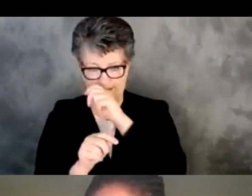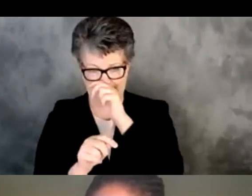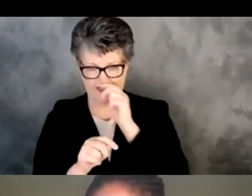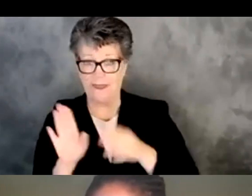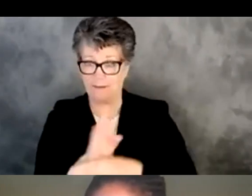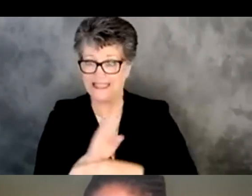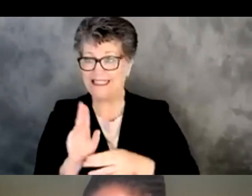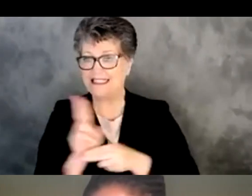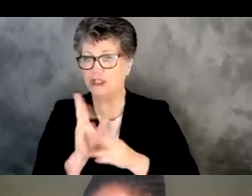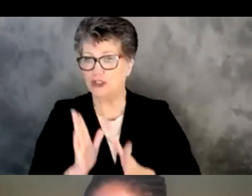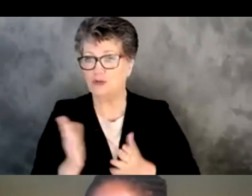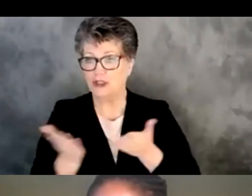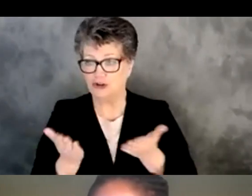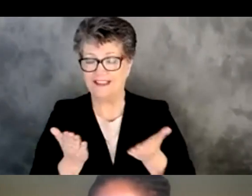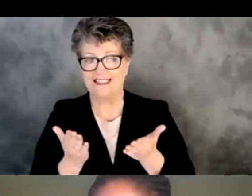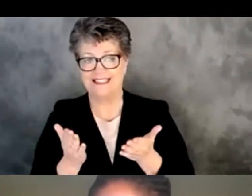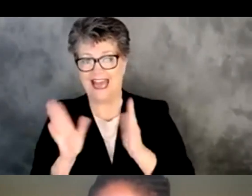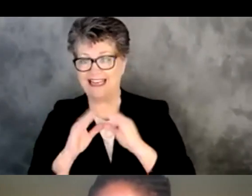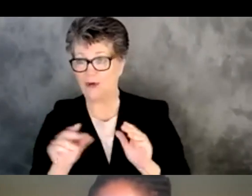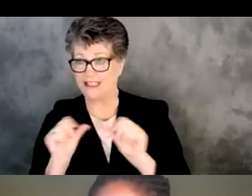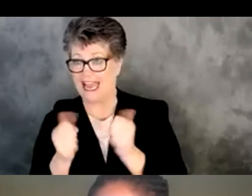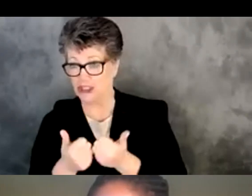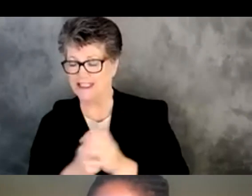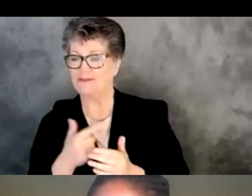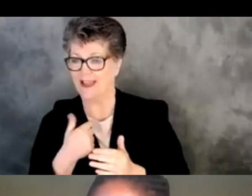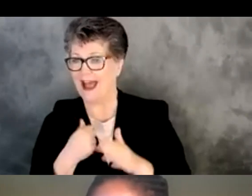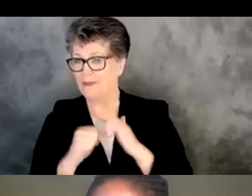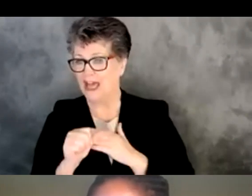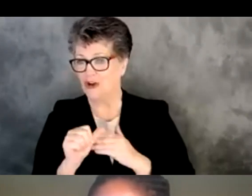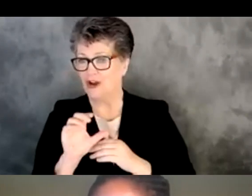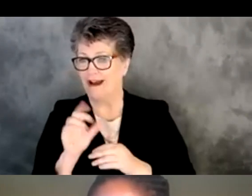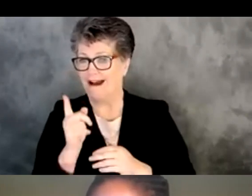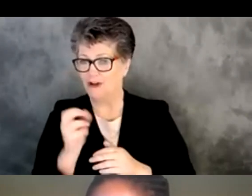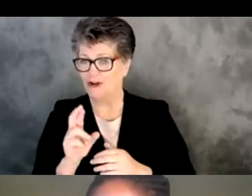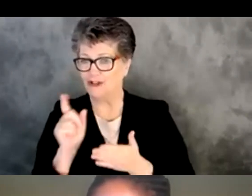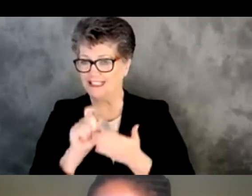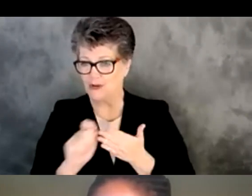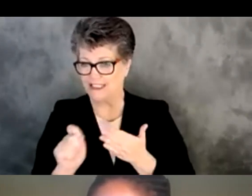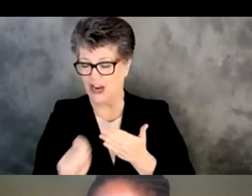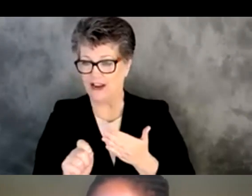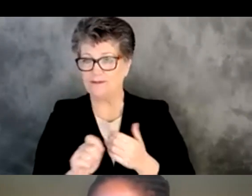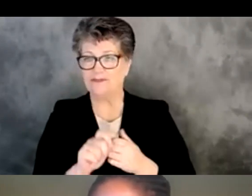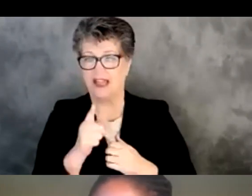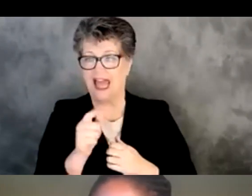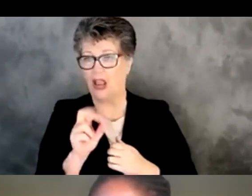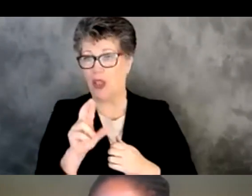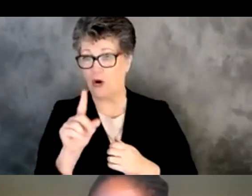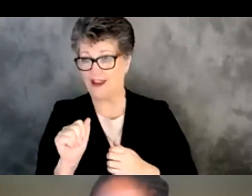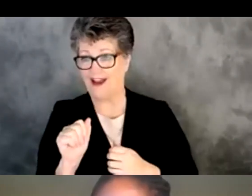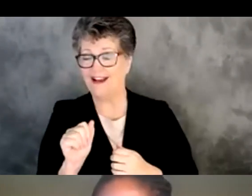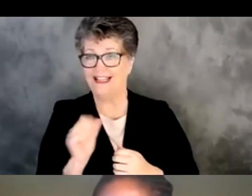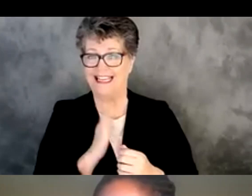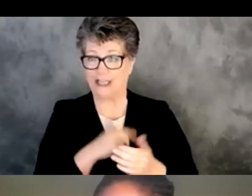Consumer Services, and Housing Agency, which I serve as the undersecretary, and Lourdes Castro Ramirez serves as our